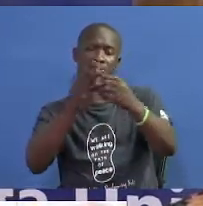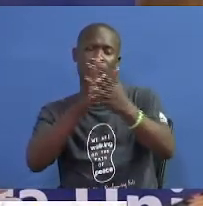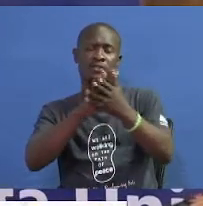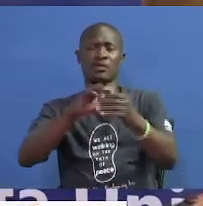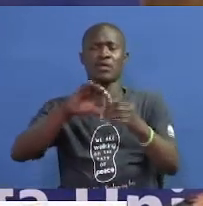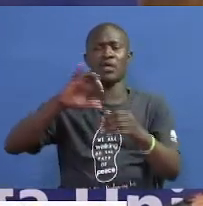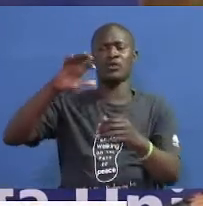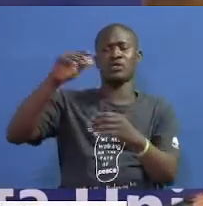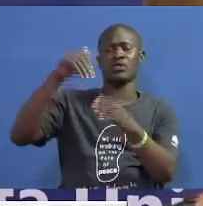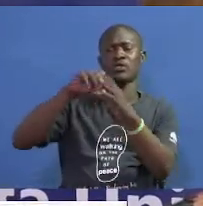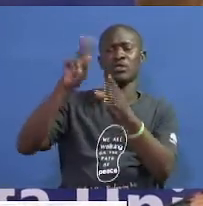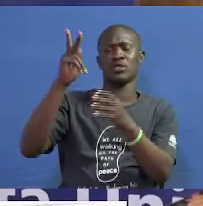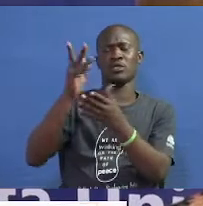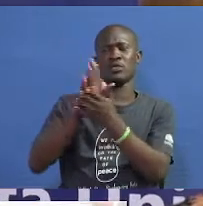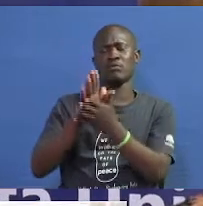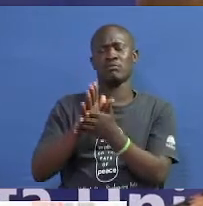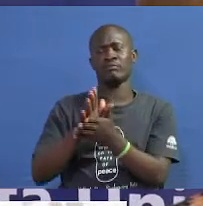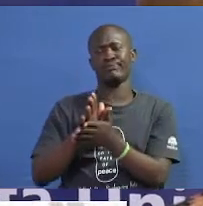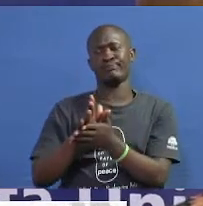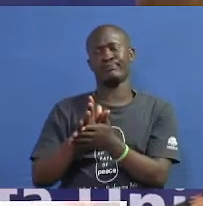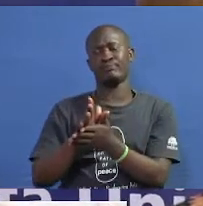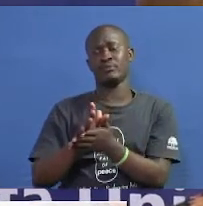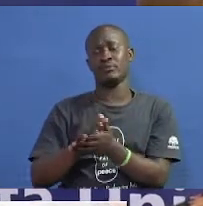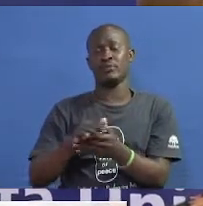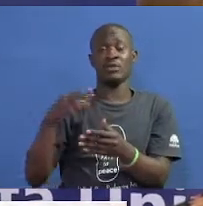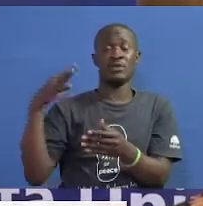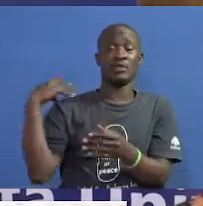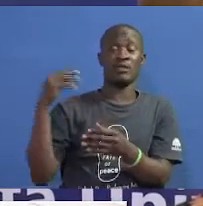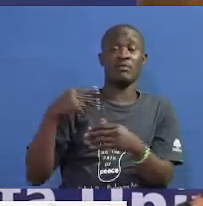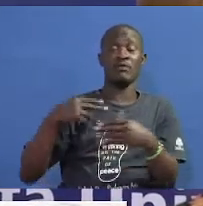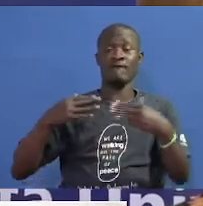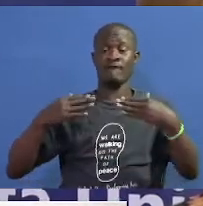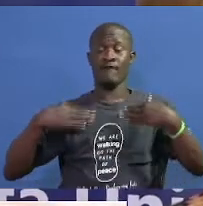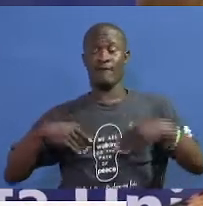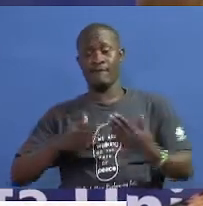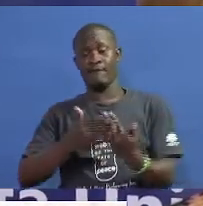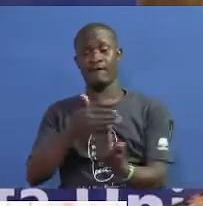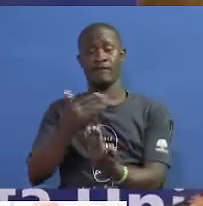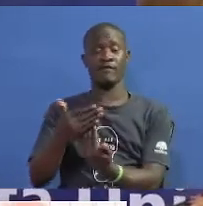of 500 different healthcare providers. The number of